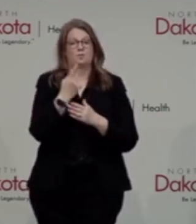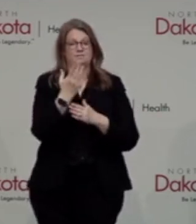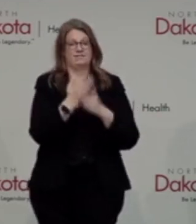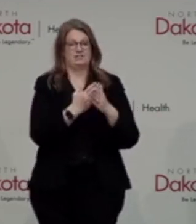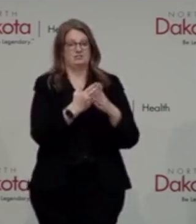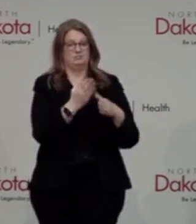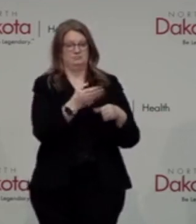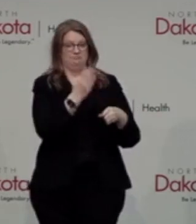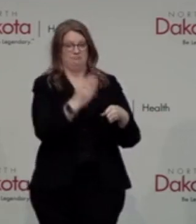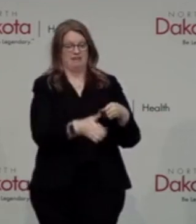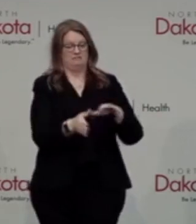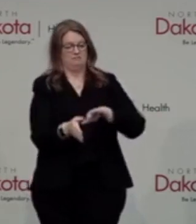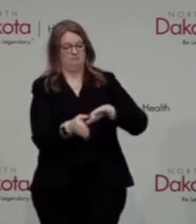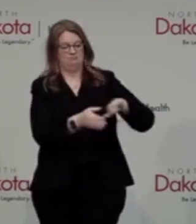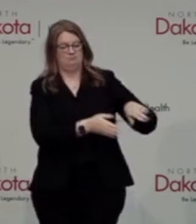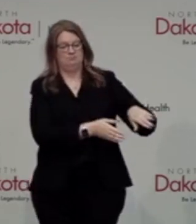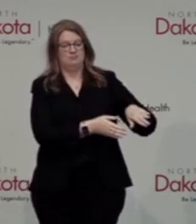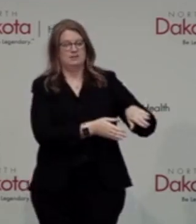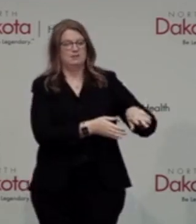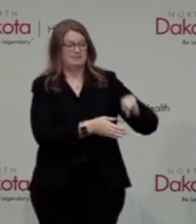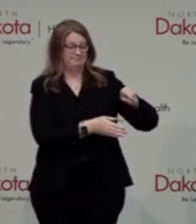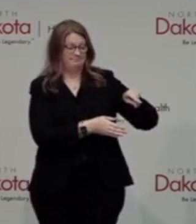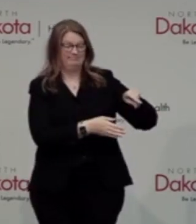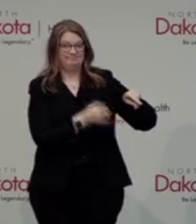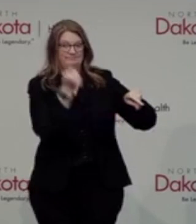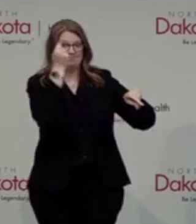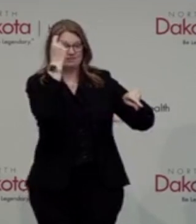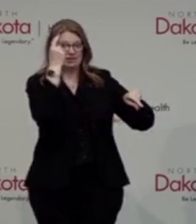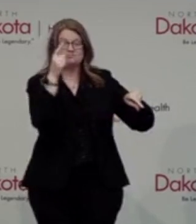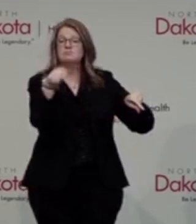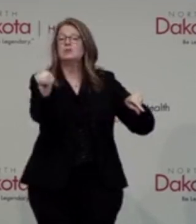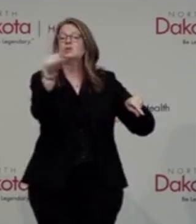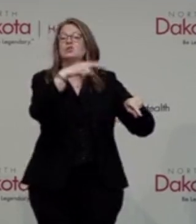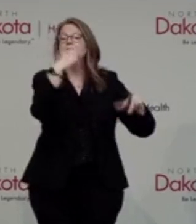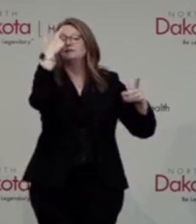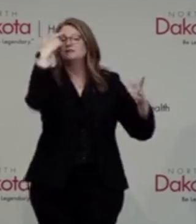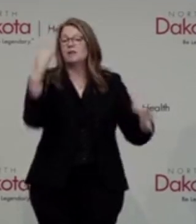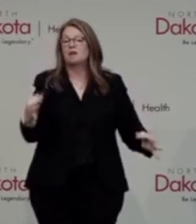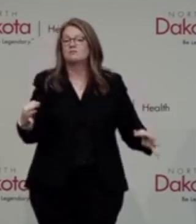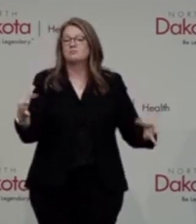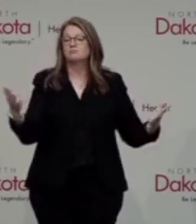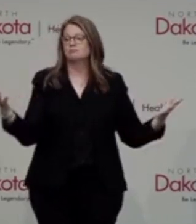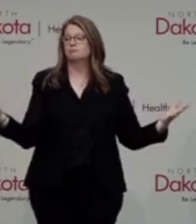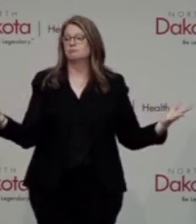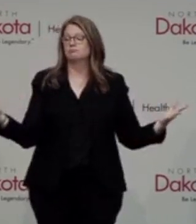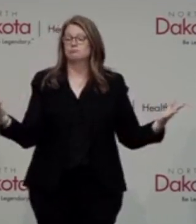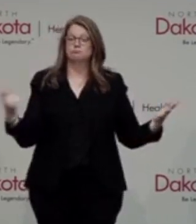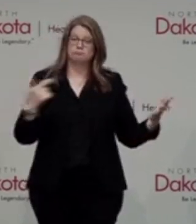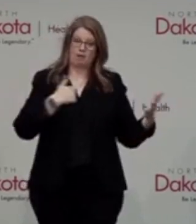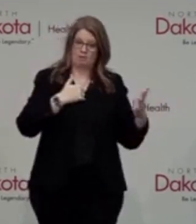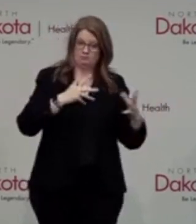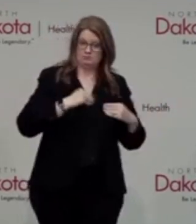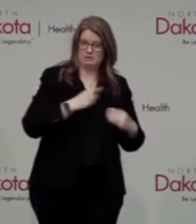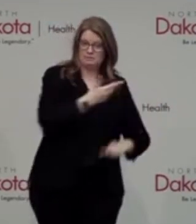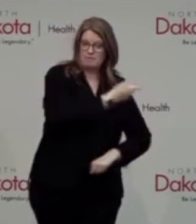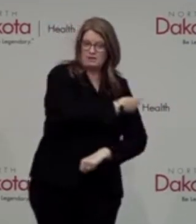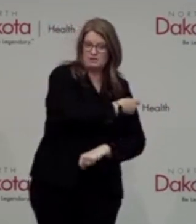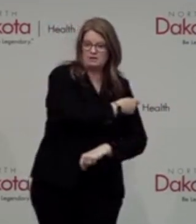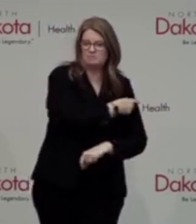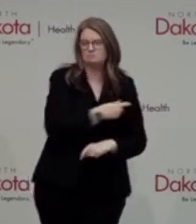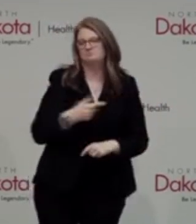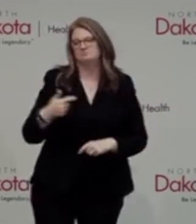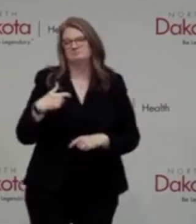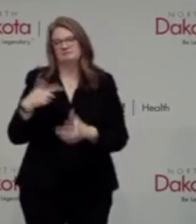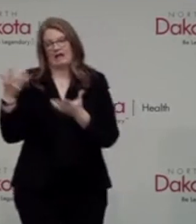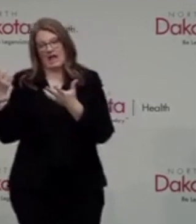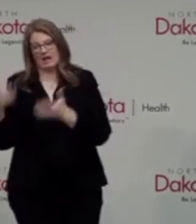again, understand that folks have a choice. They can choose to be vaccinated or they can choose to not be.